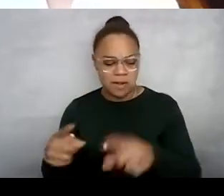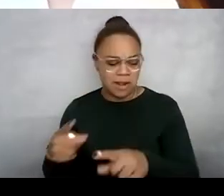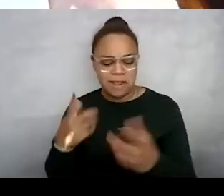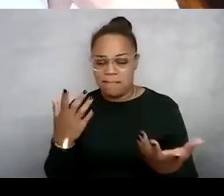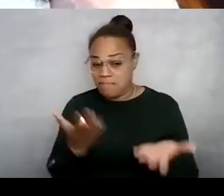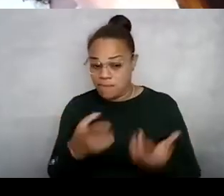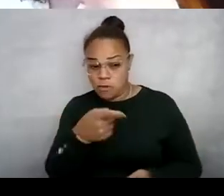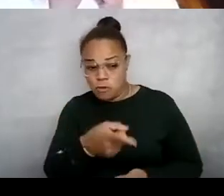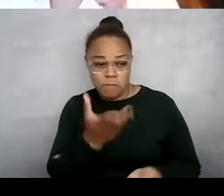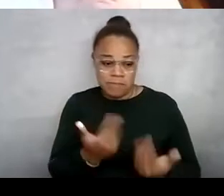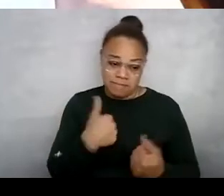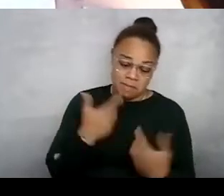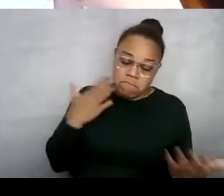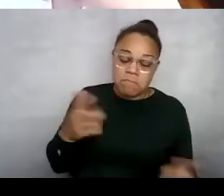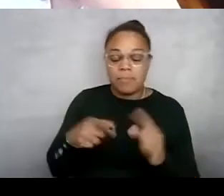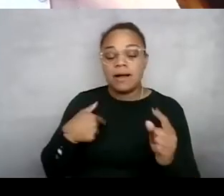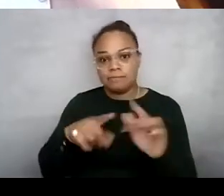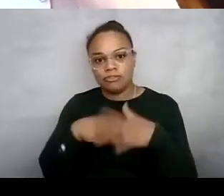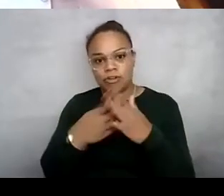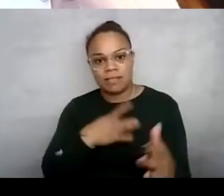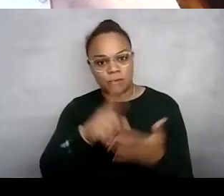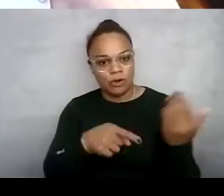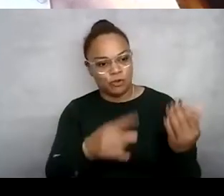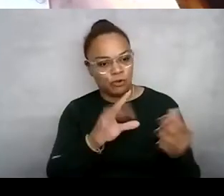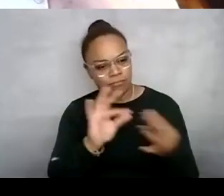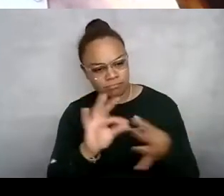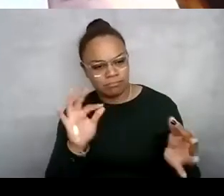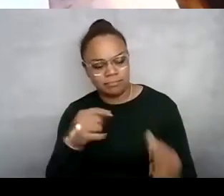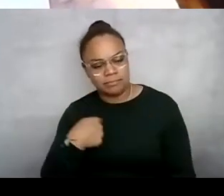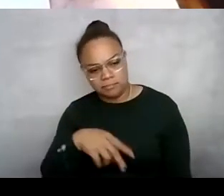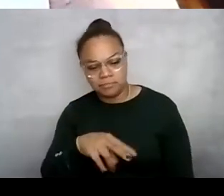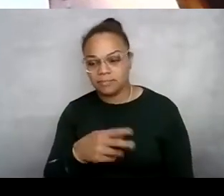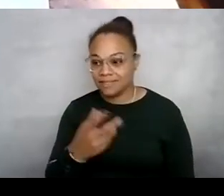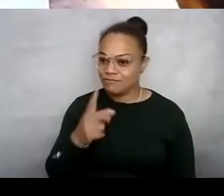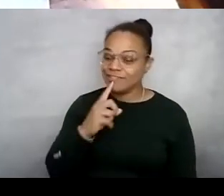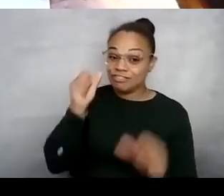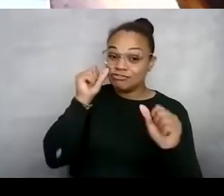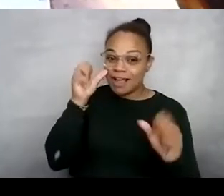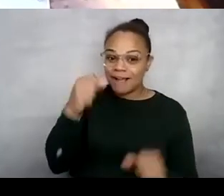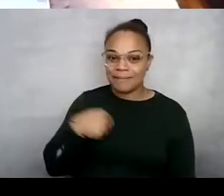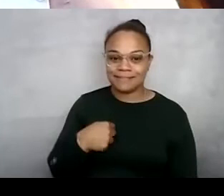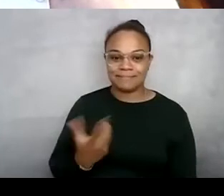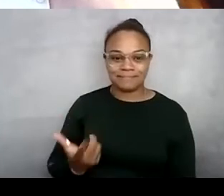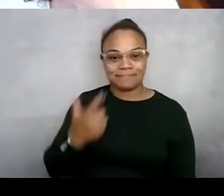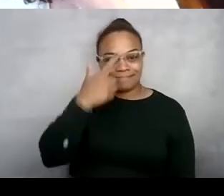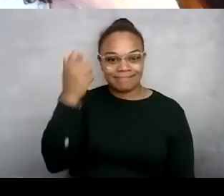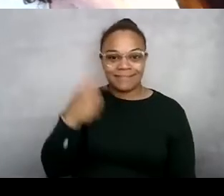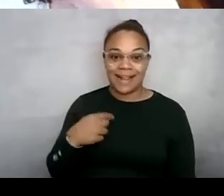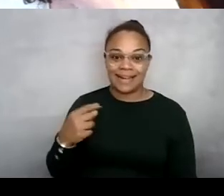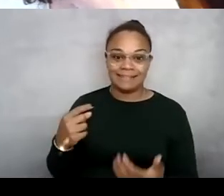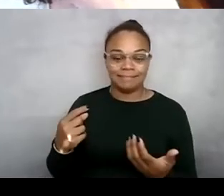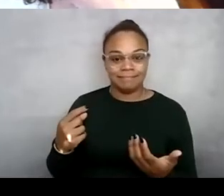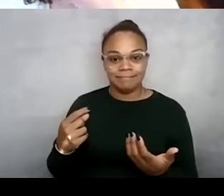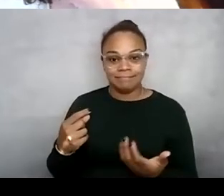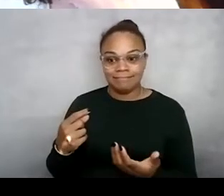it comes because it's shocking. It's always shocking to me when I spend time with people who are,